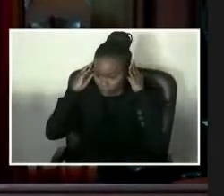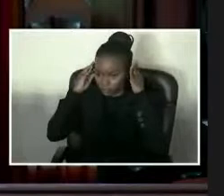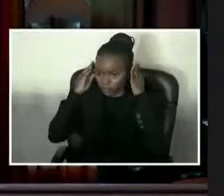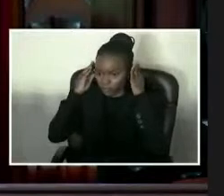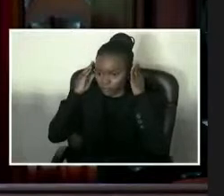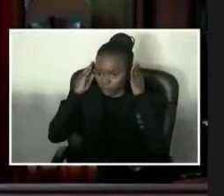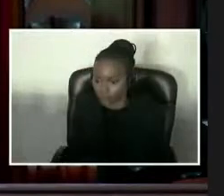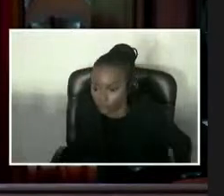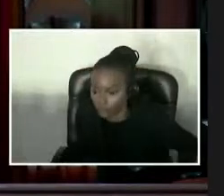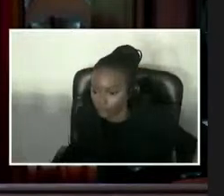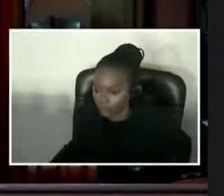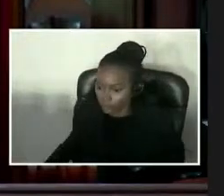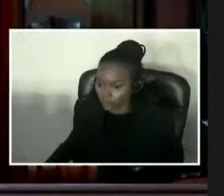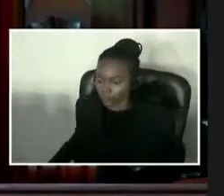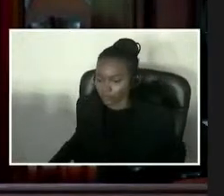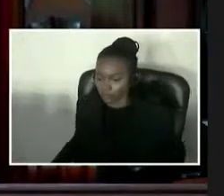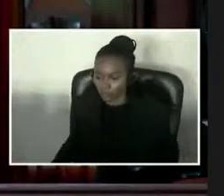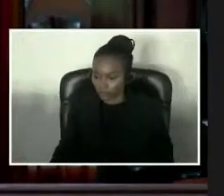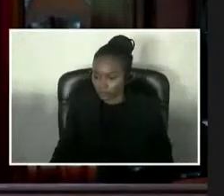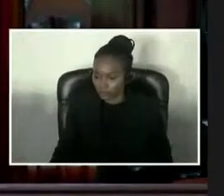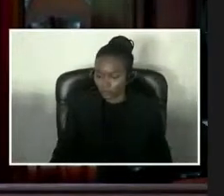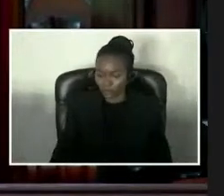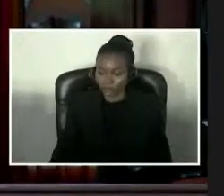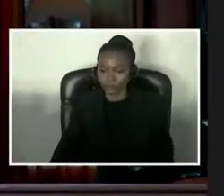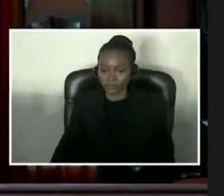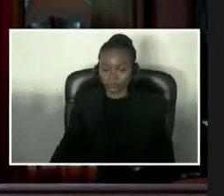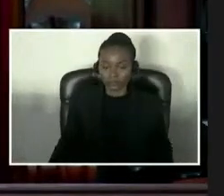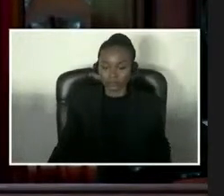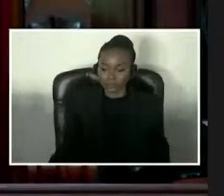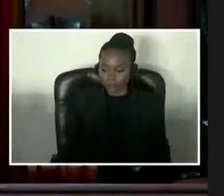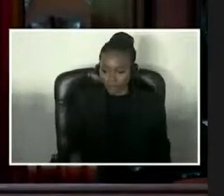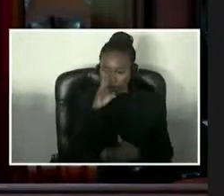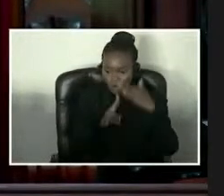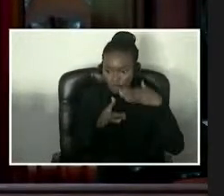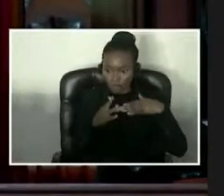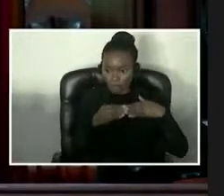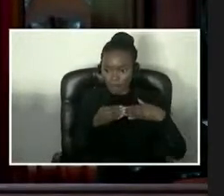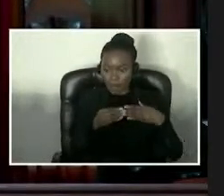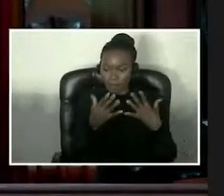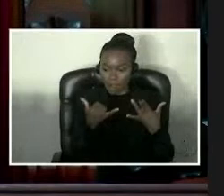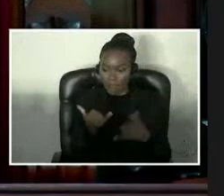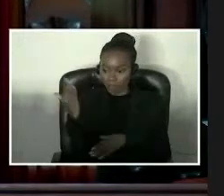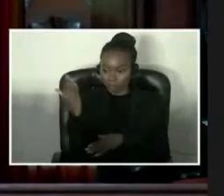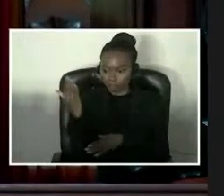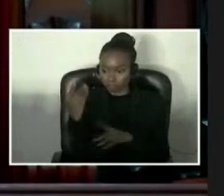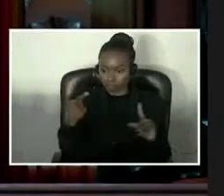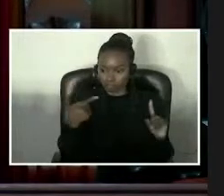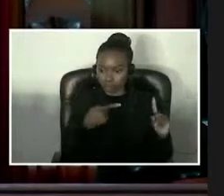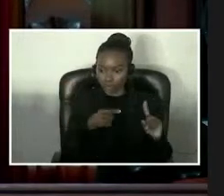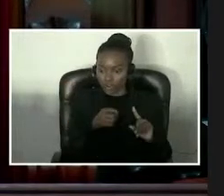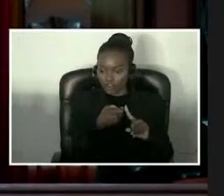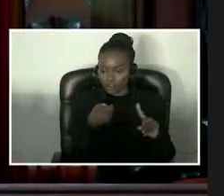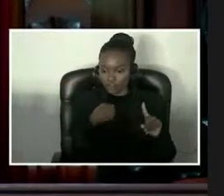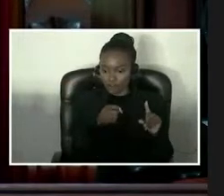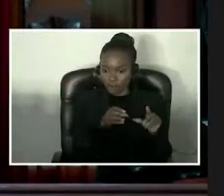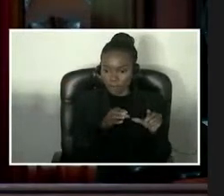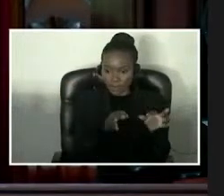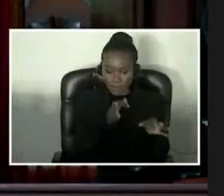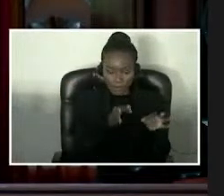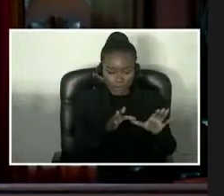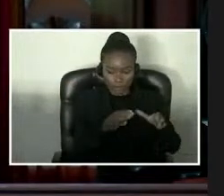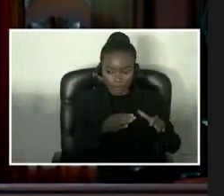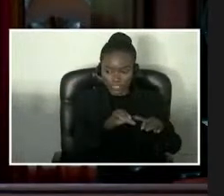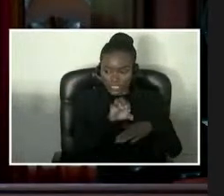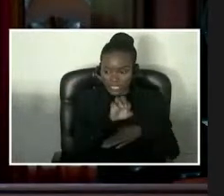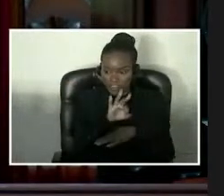and this honorable member comes from the economic freedom fighters this is honorable lg seizure